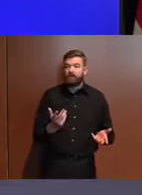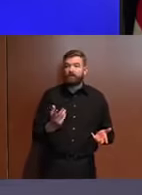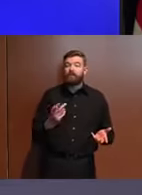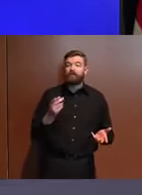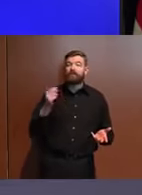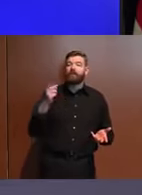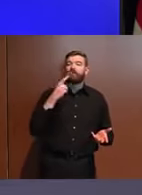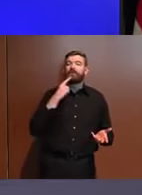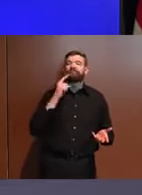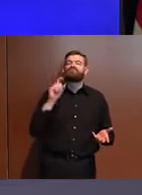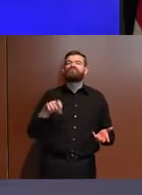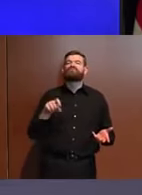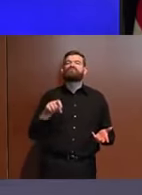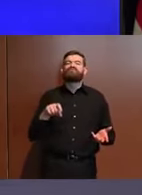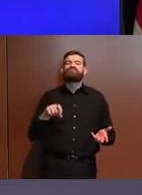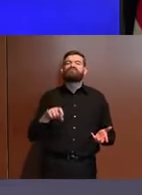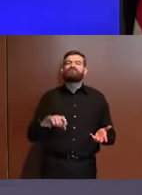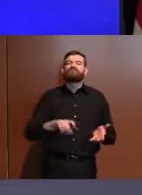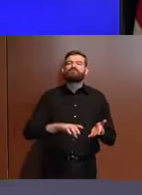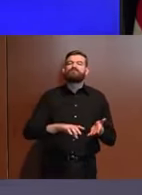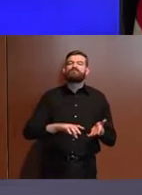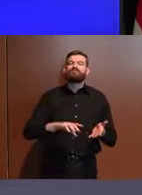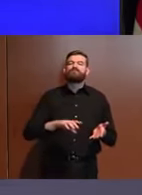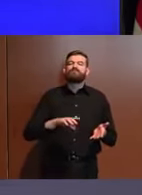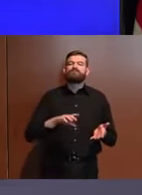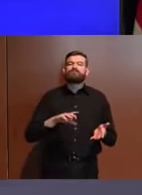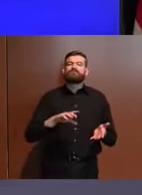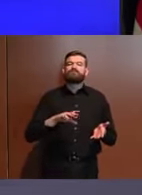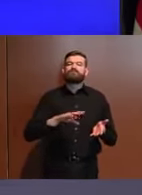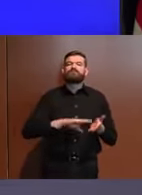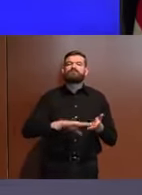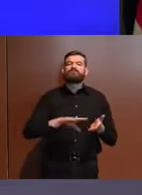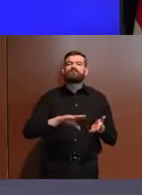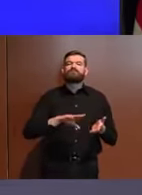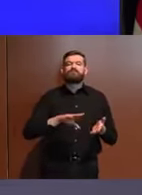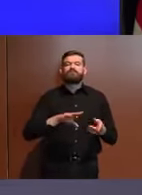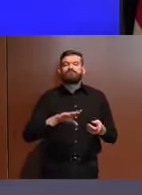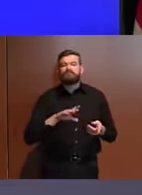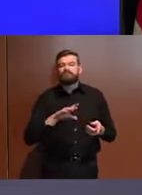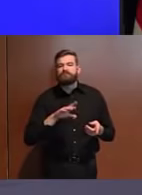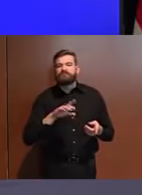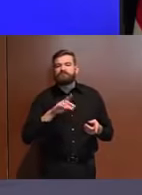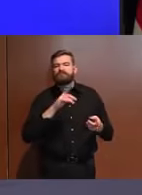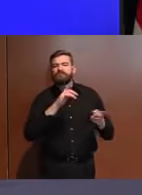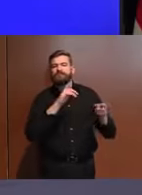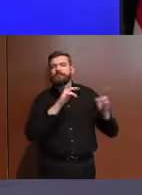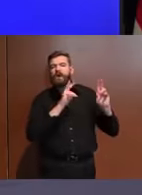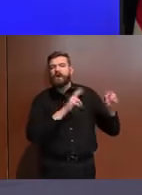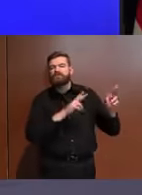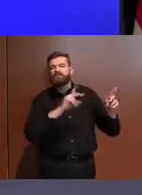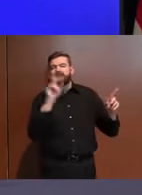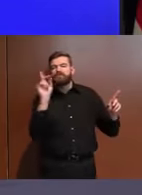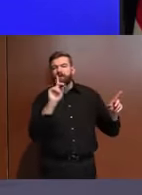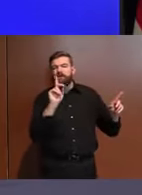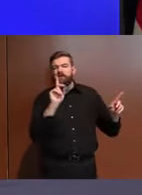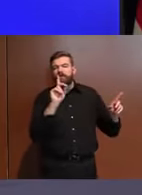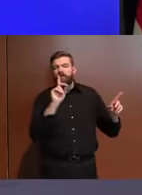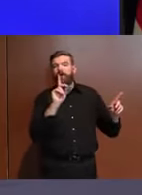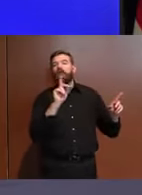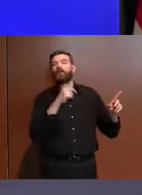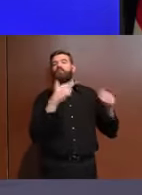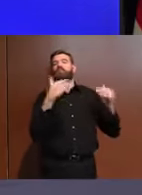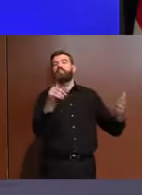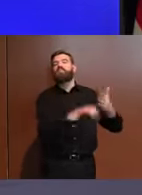now Hunterdon County Democrats have taken advantage of this epidemic and are canceling the elections entirely. They're telling